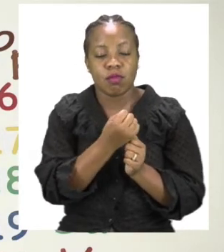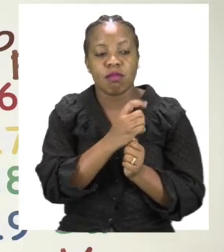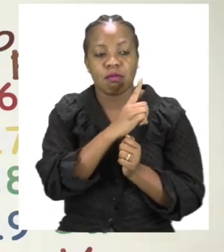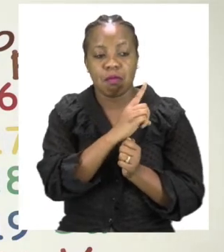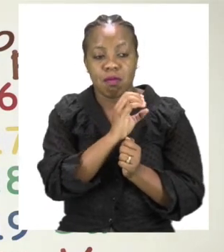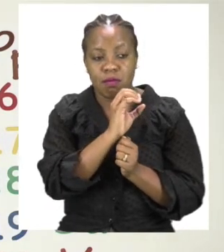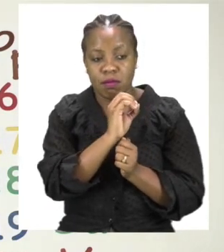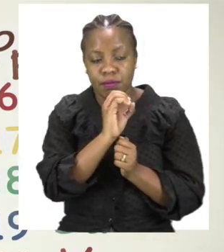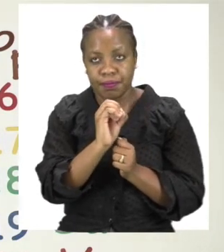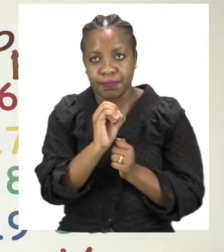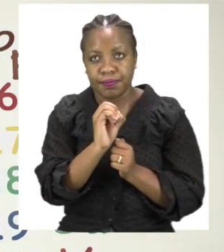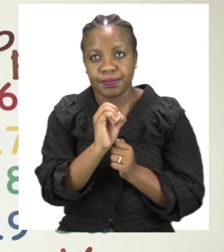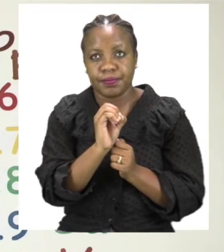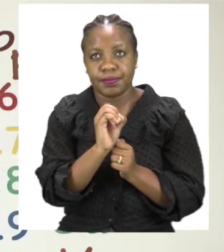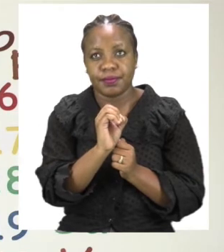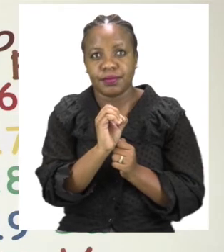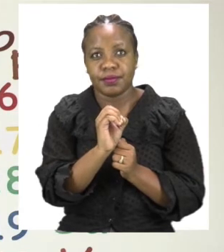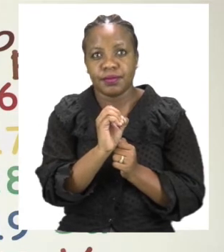100.